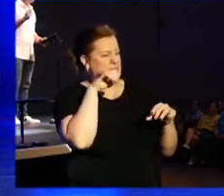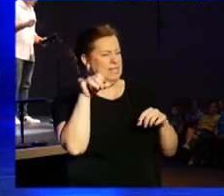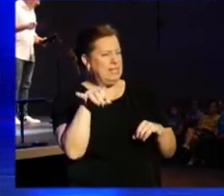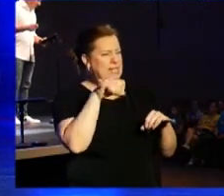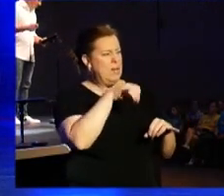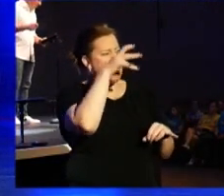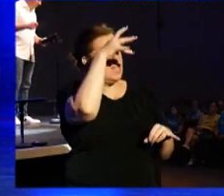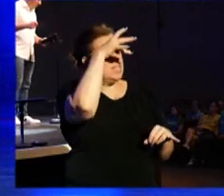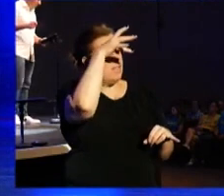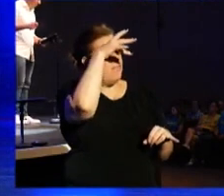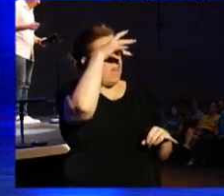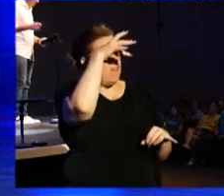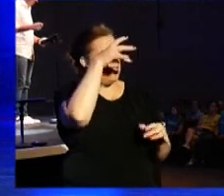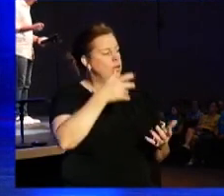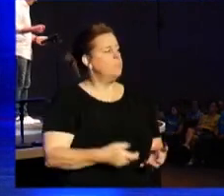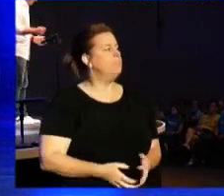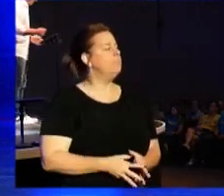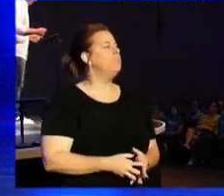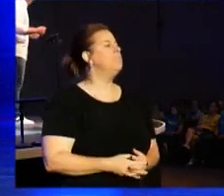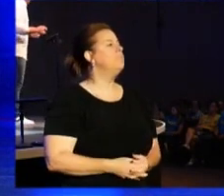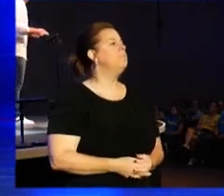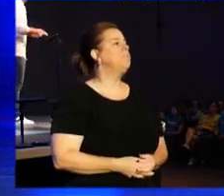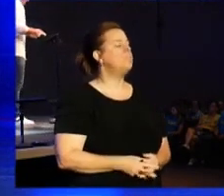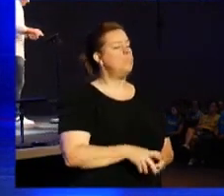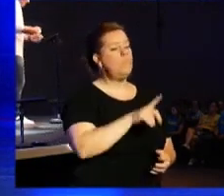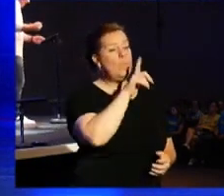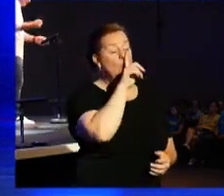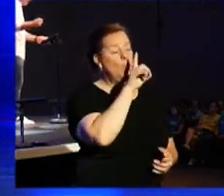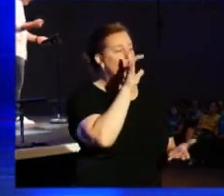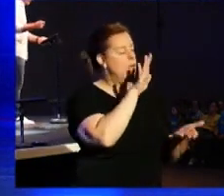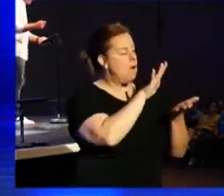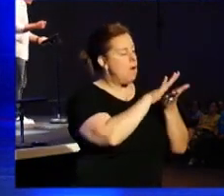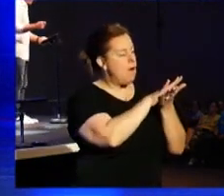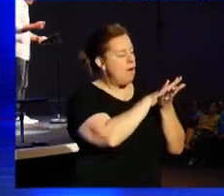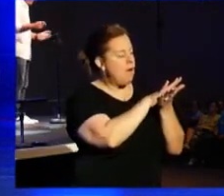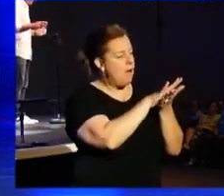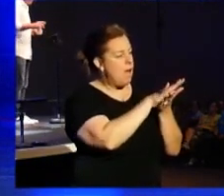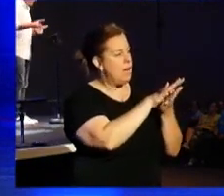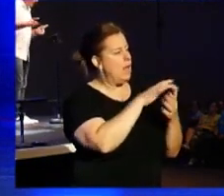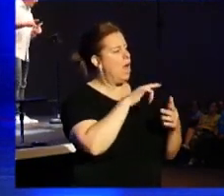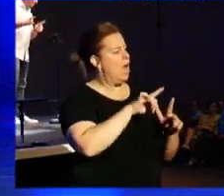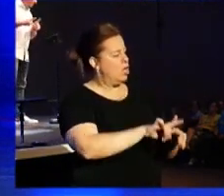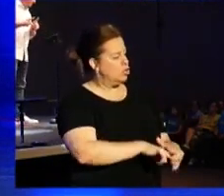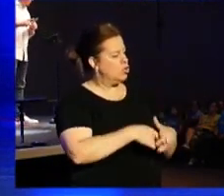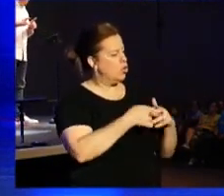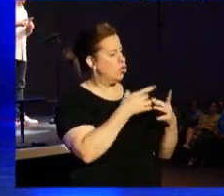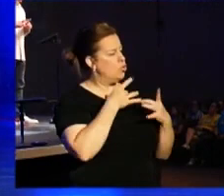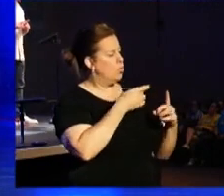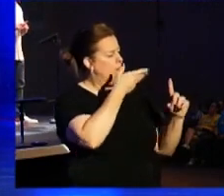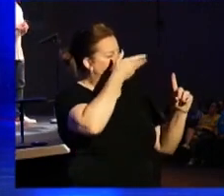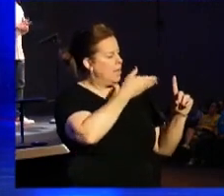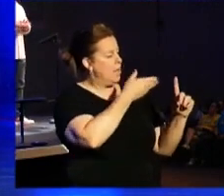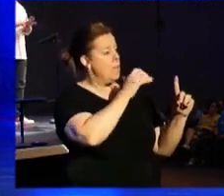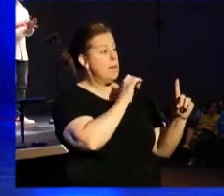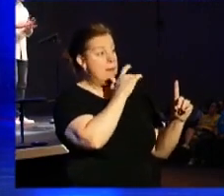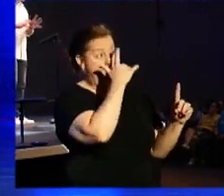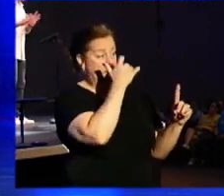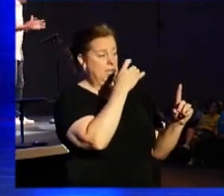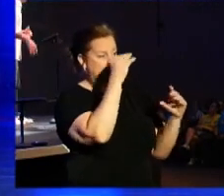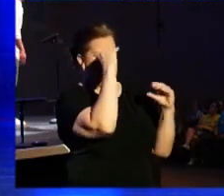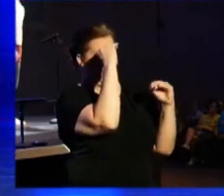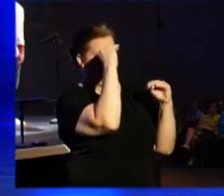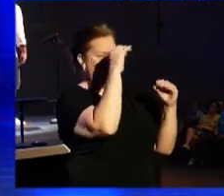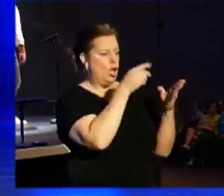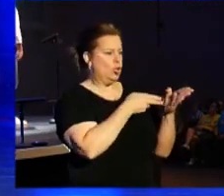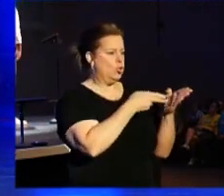most fitting of his ambition." Listen to this. "I began to like him, not as a teacher of the truth, because I had